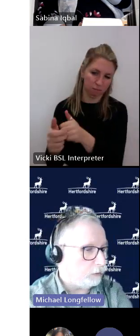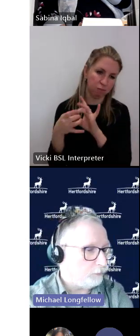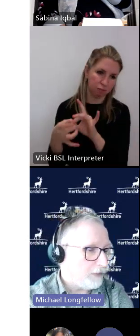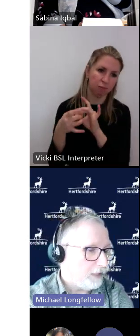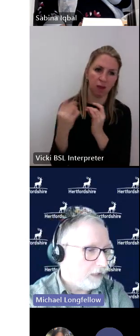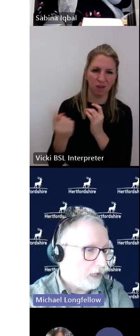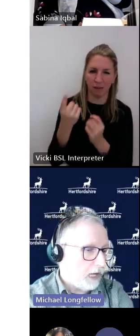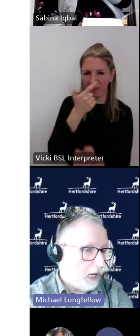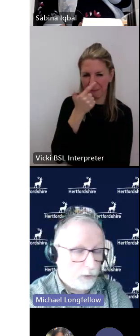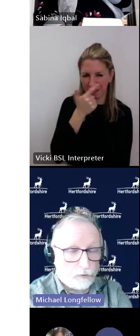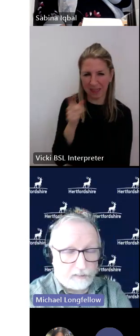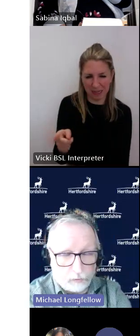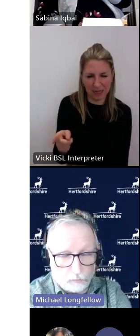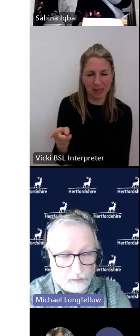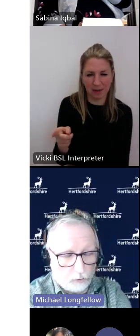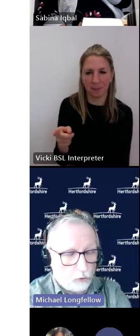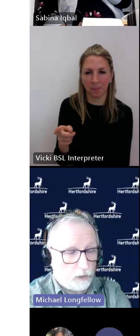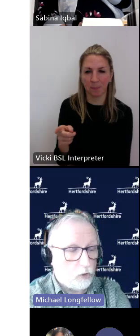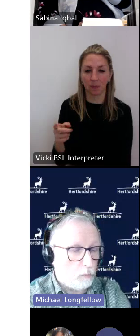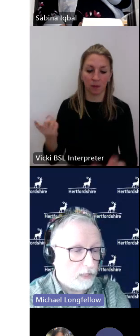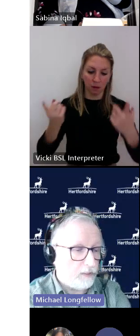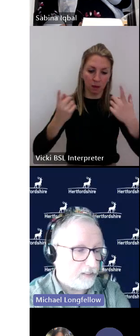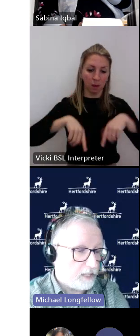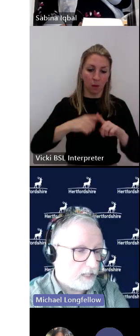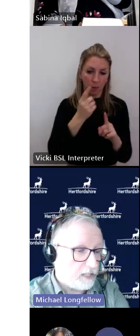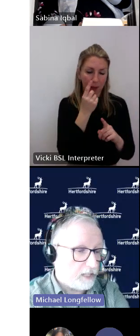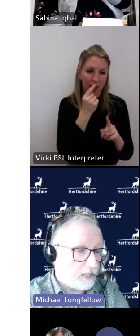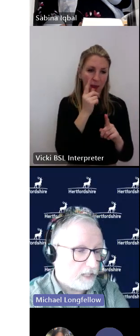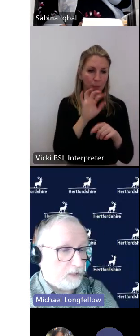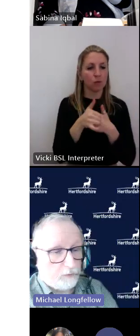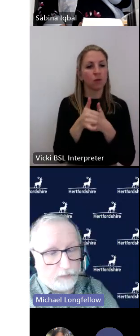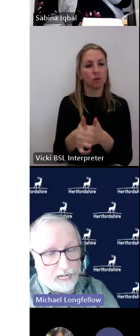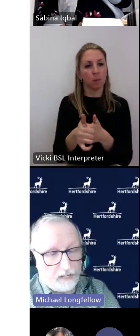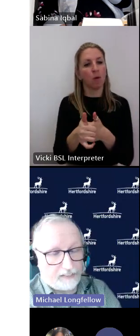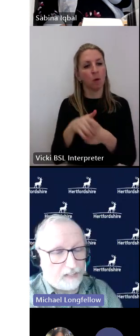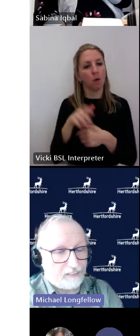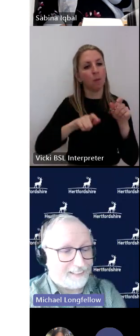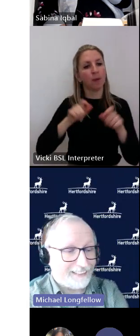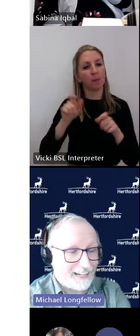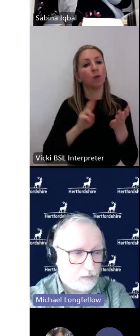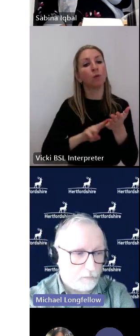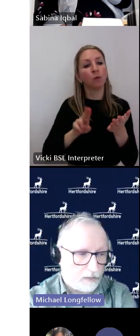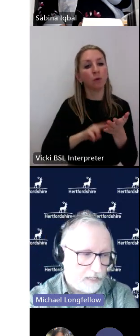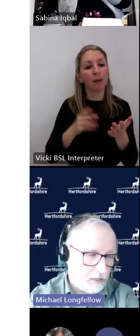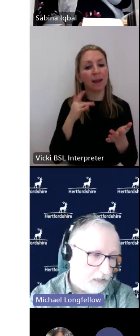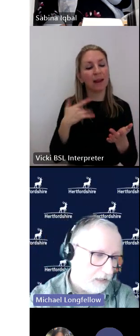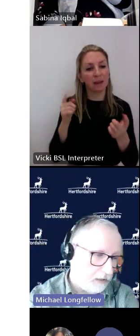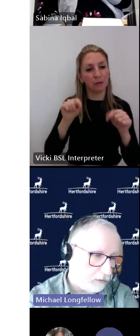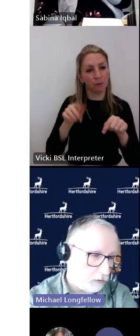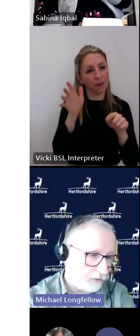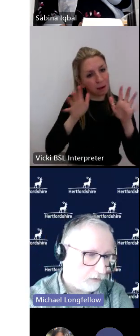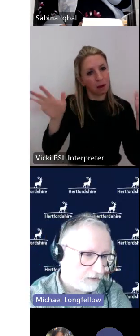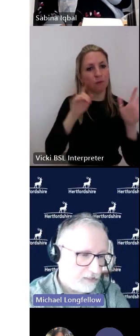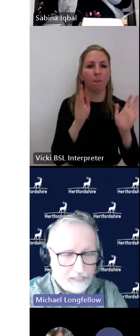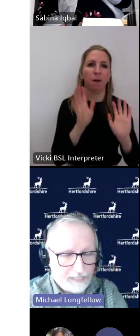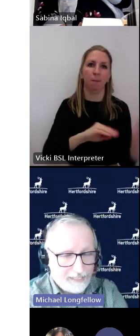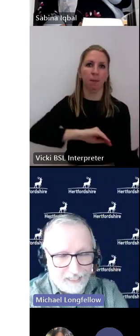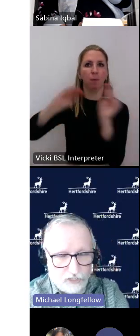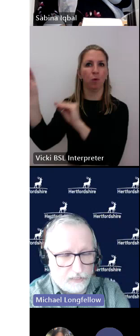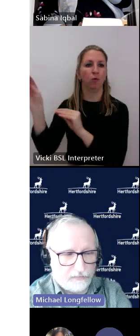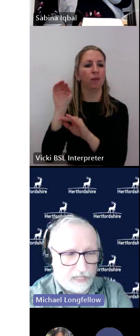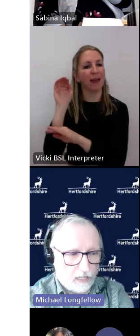years old. We also support people who would normally reside in Hertfordshire but have been rehoused outside the county by their local